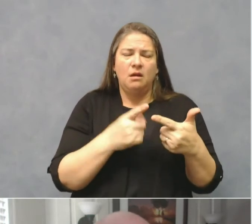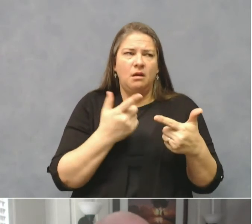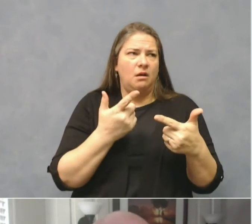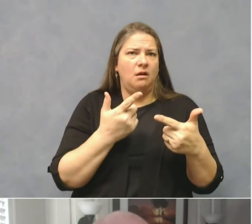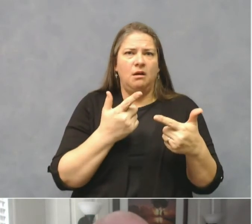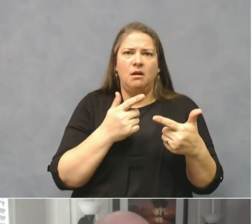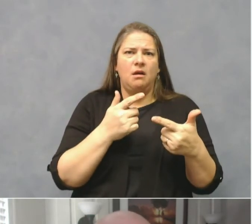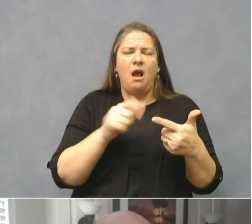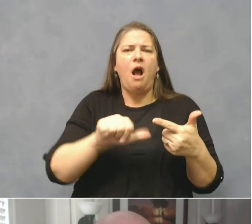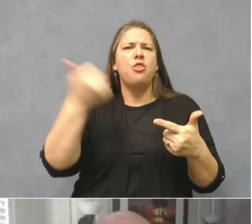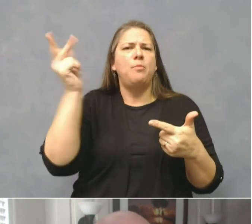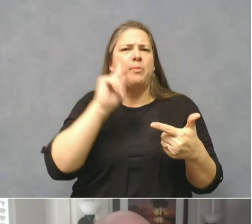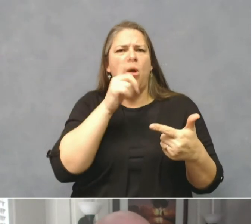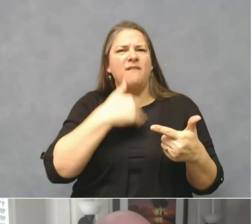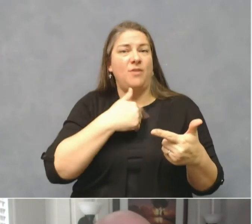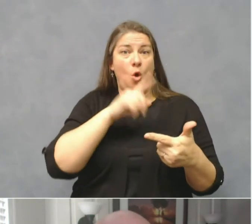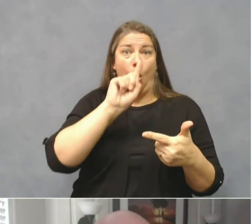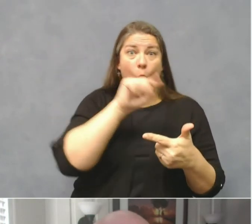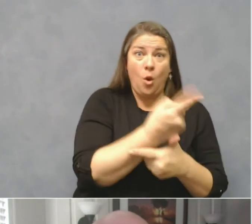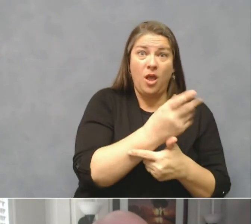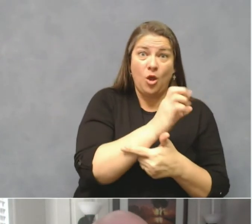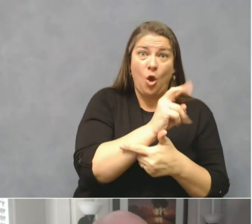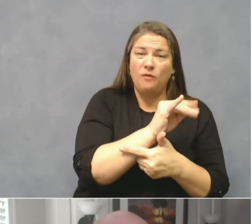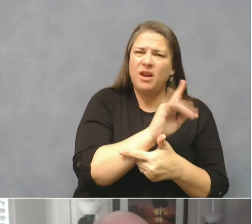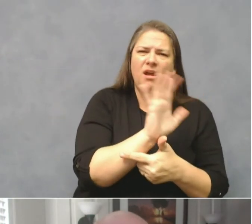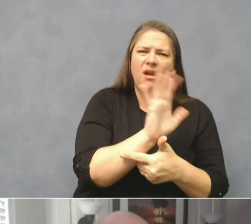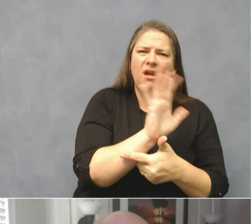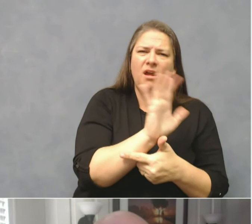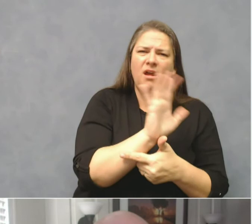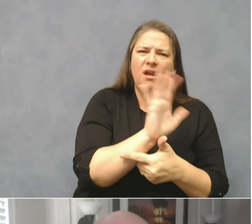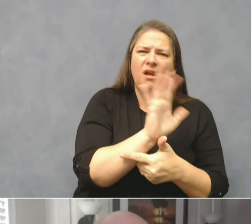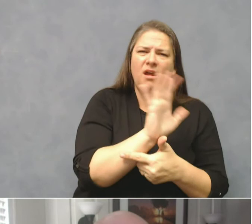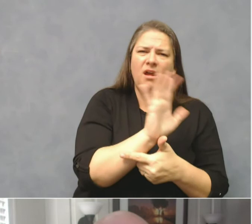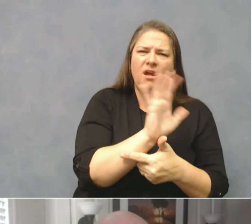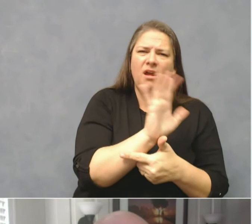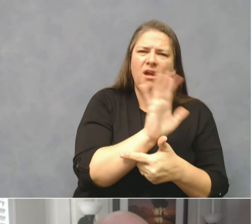other person who needs medical care that has nothing to do with COVID.